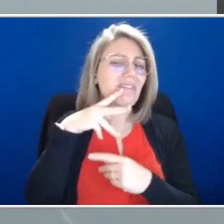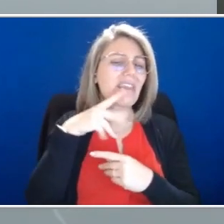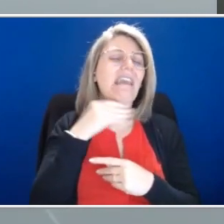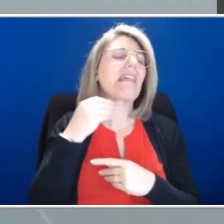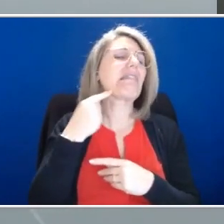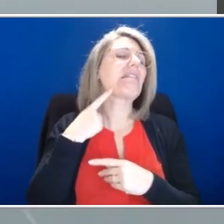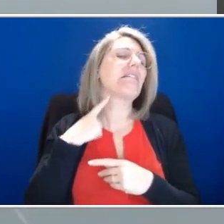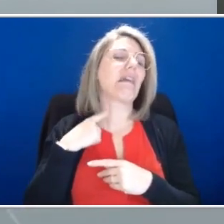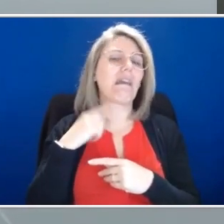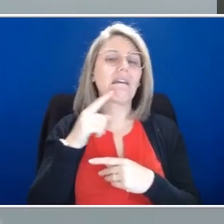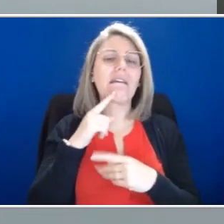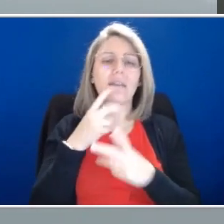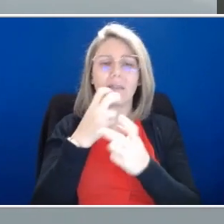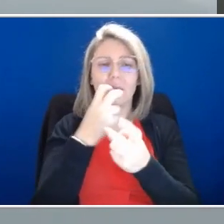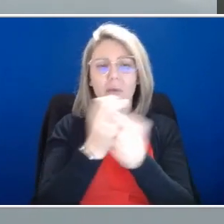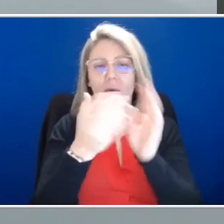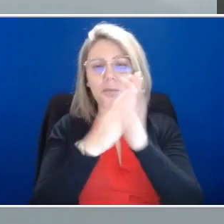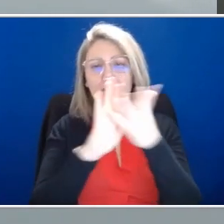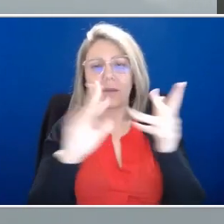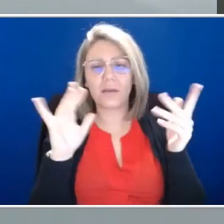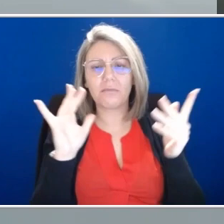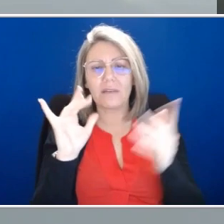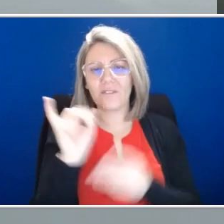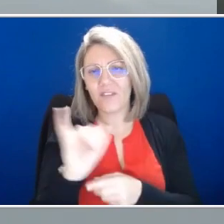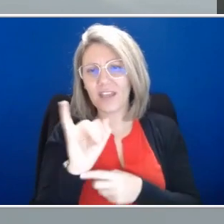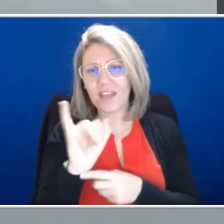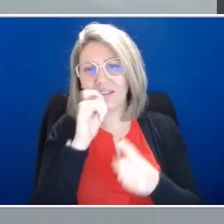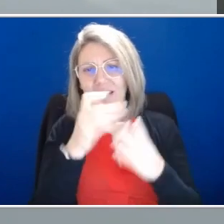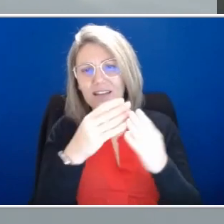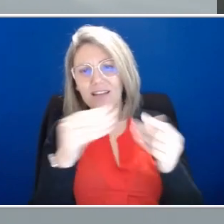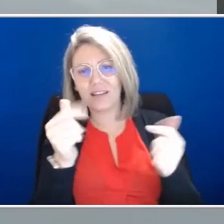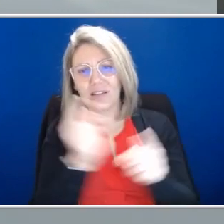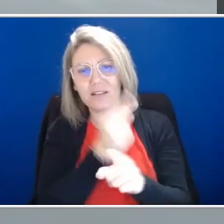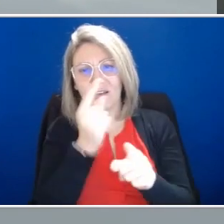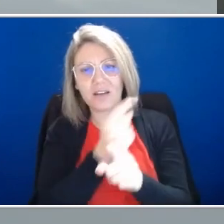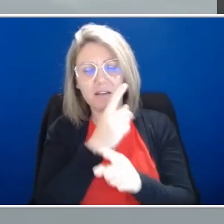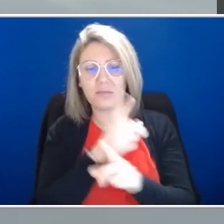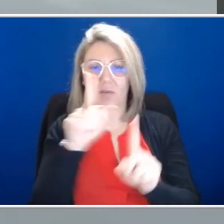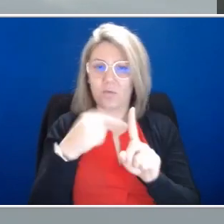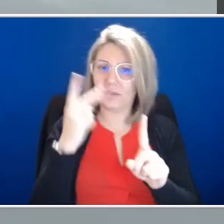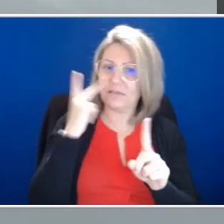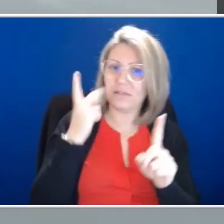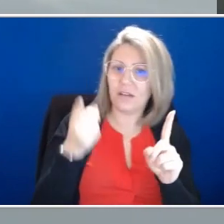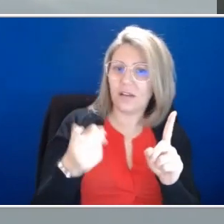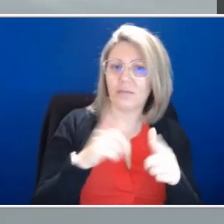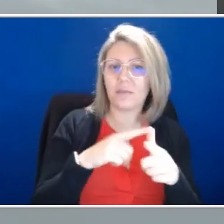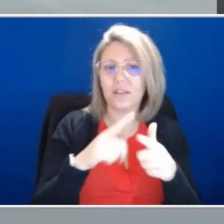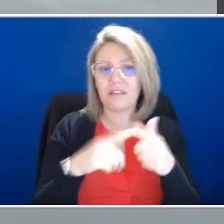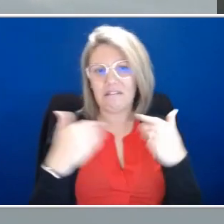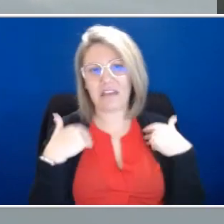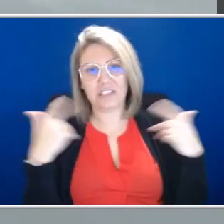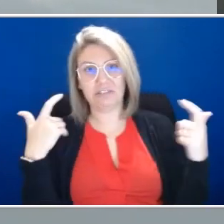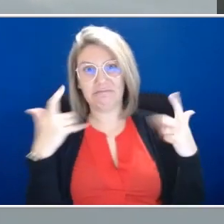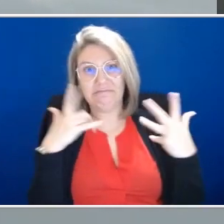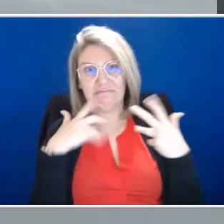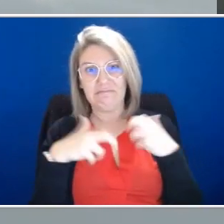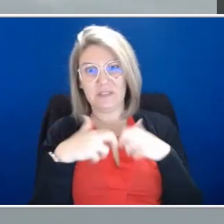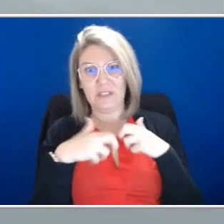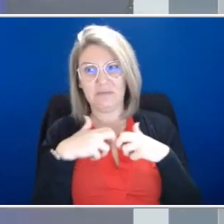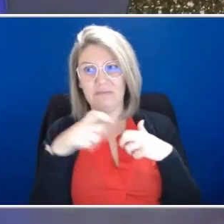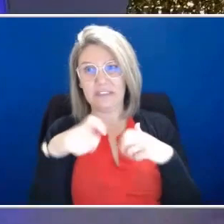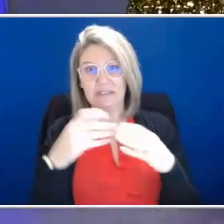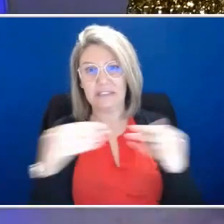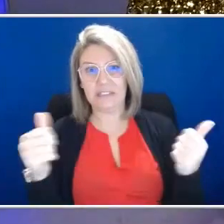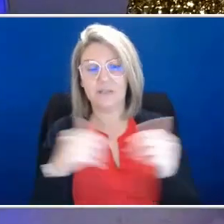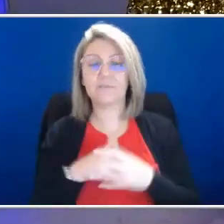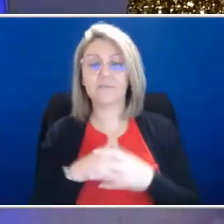the bone got infected and it didn't heal properly by the time I saw him, so we were then faced with a bigger problem that we had to solve. Wow. And what was